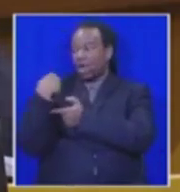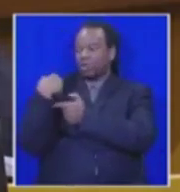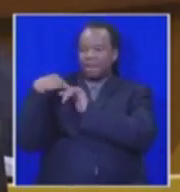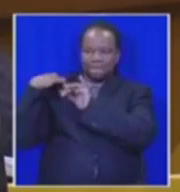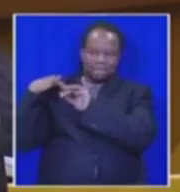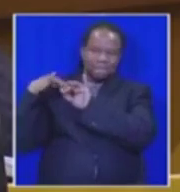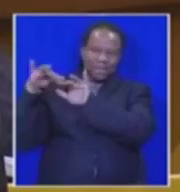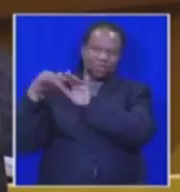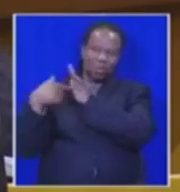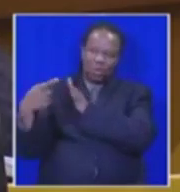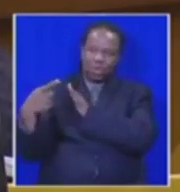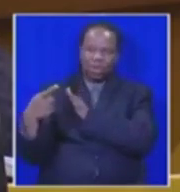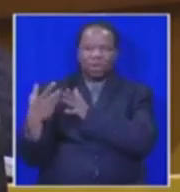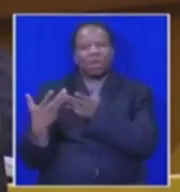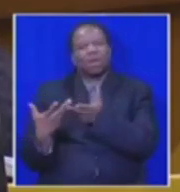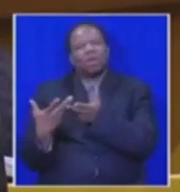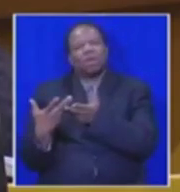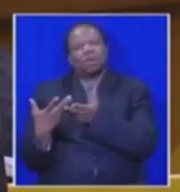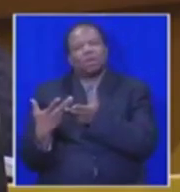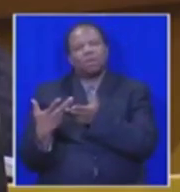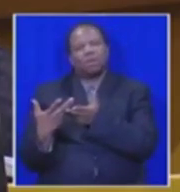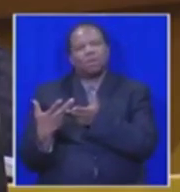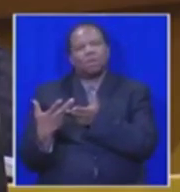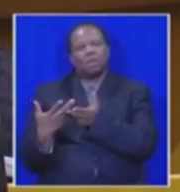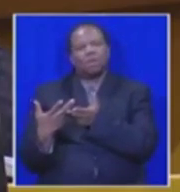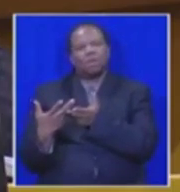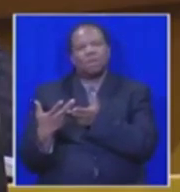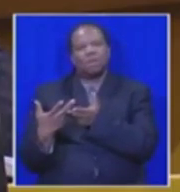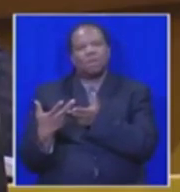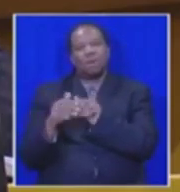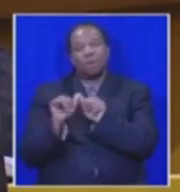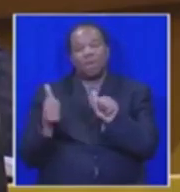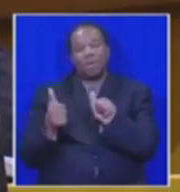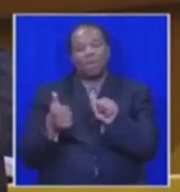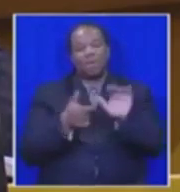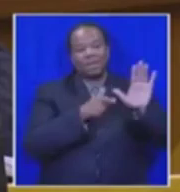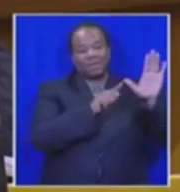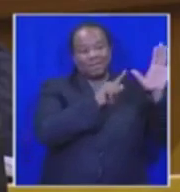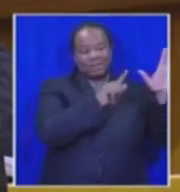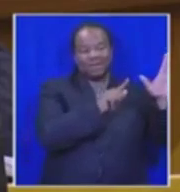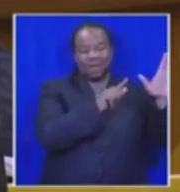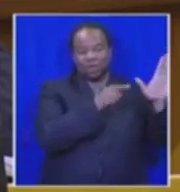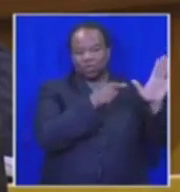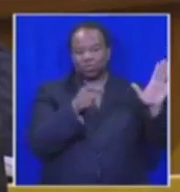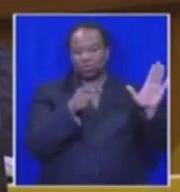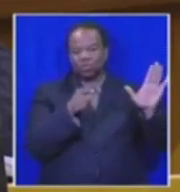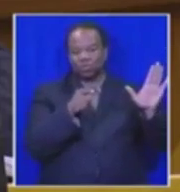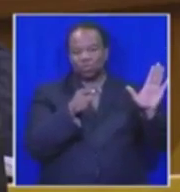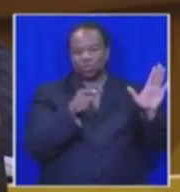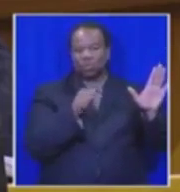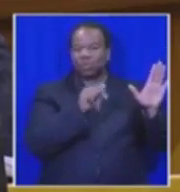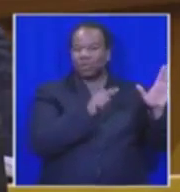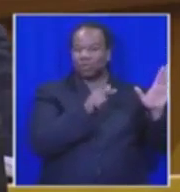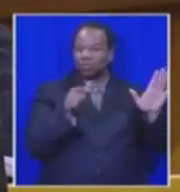week was held from 7th to the 12th April 2015 and